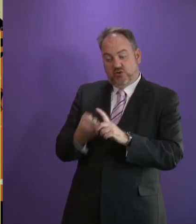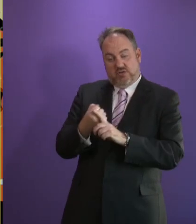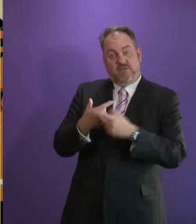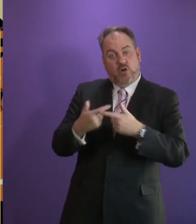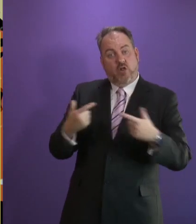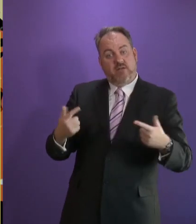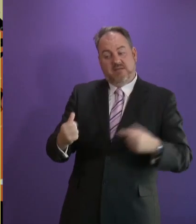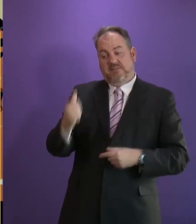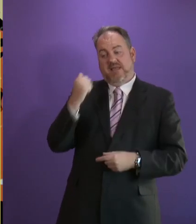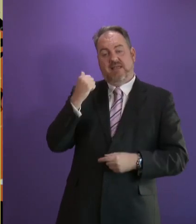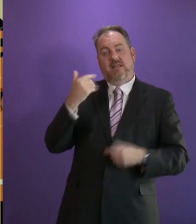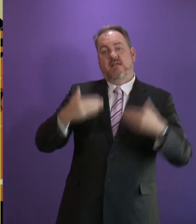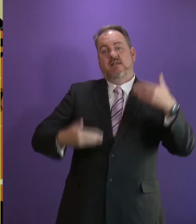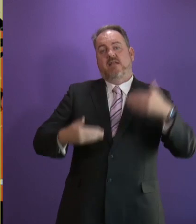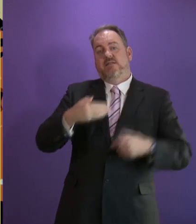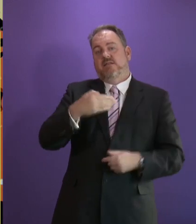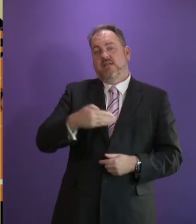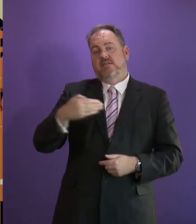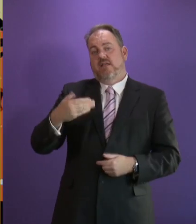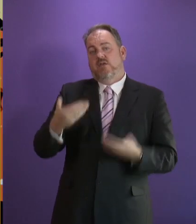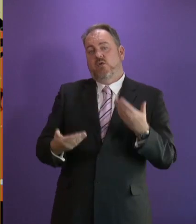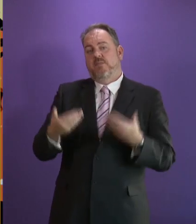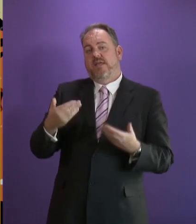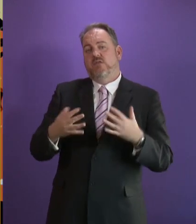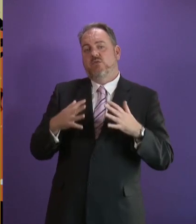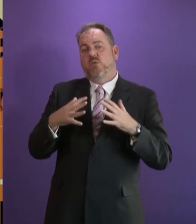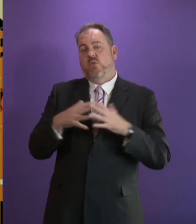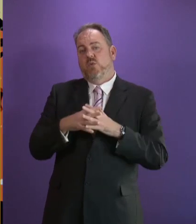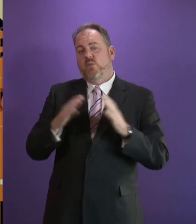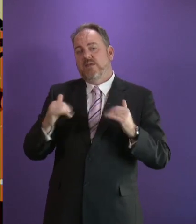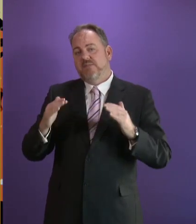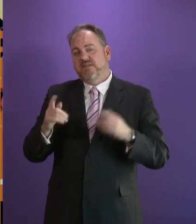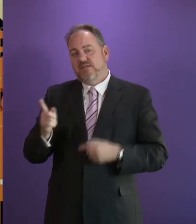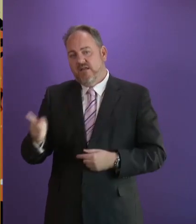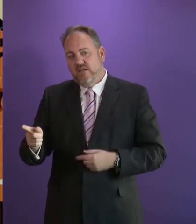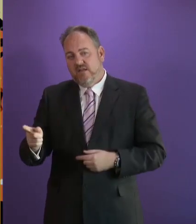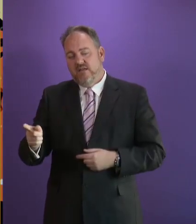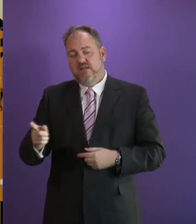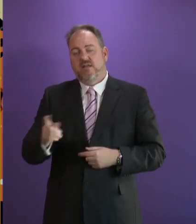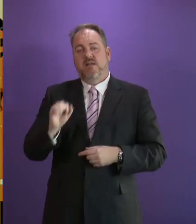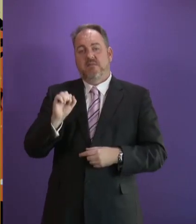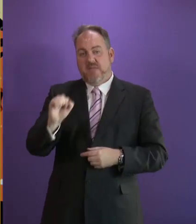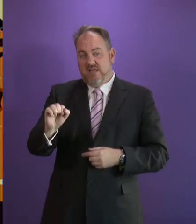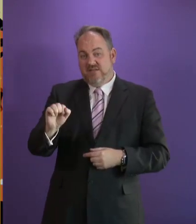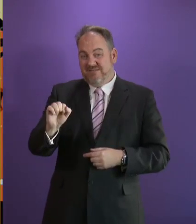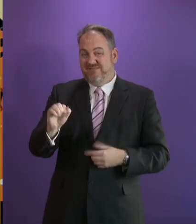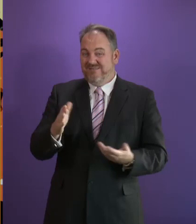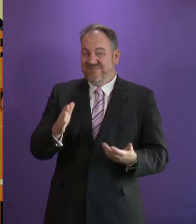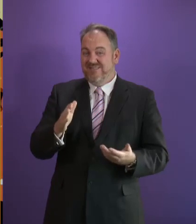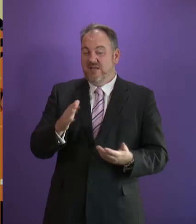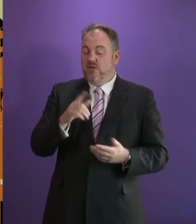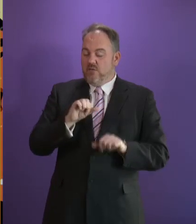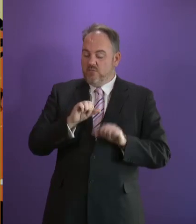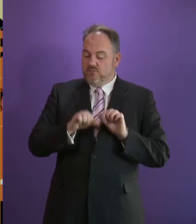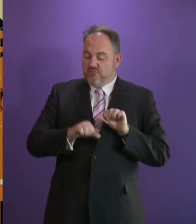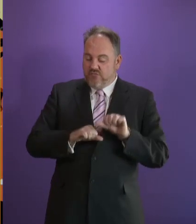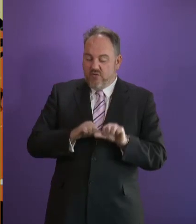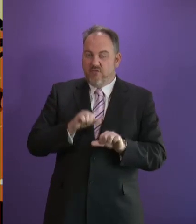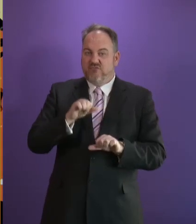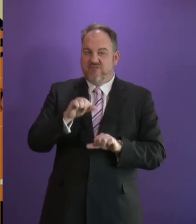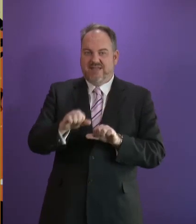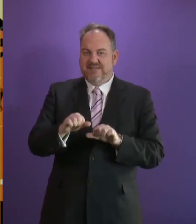in 1999 in comparison to Westminster. But as Christina mentioned, progress isn't linear.